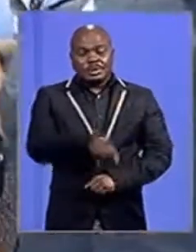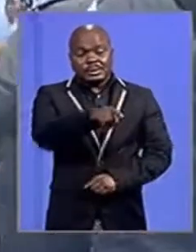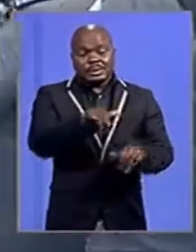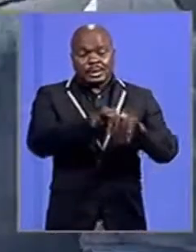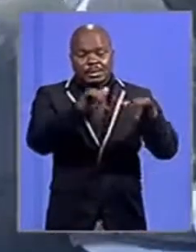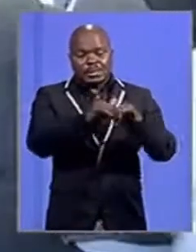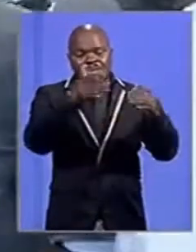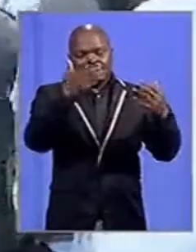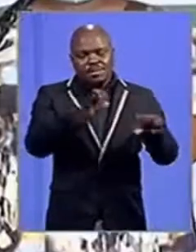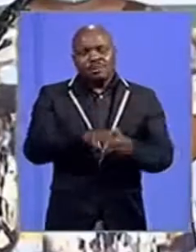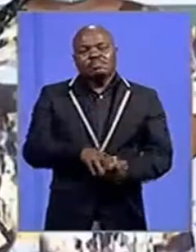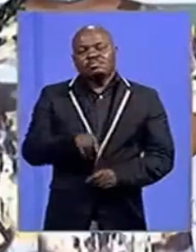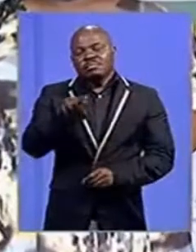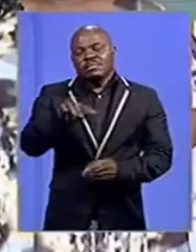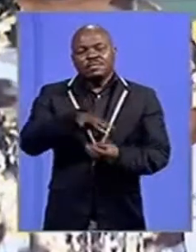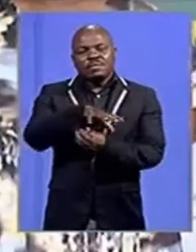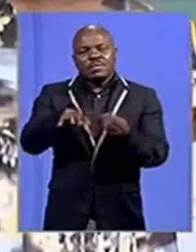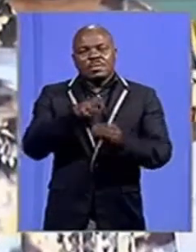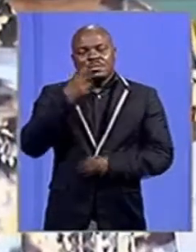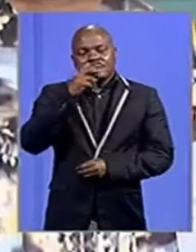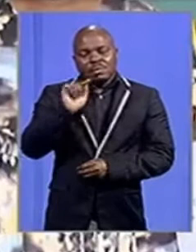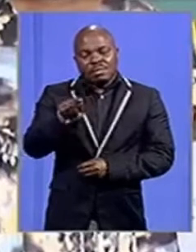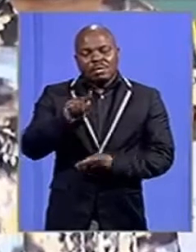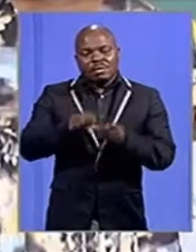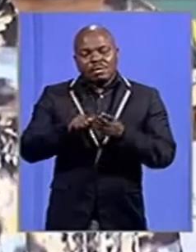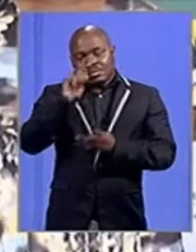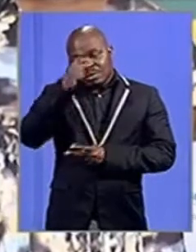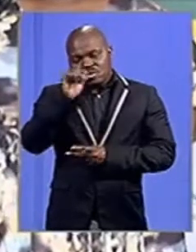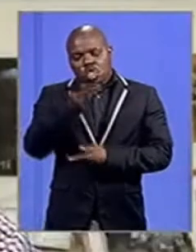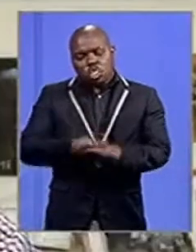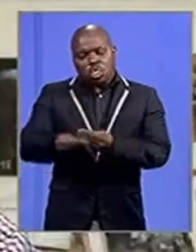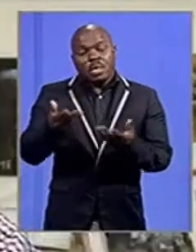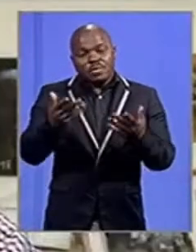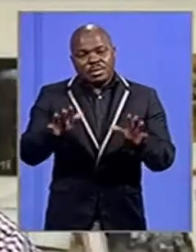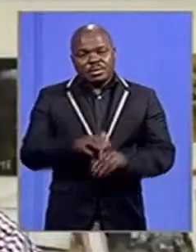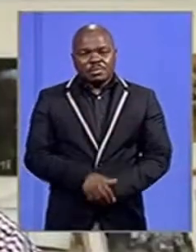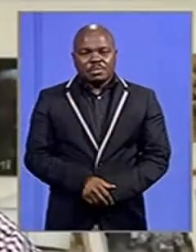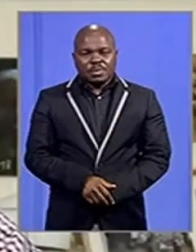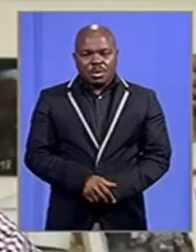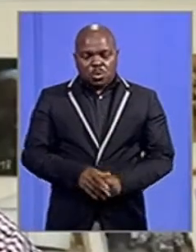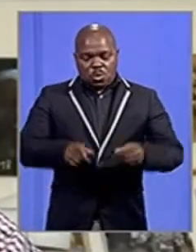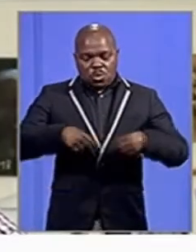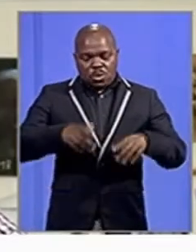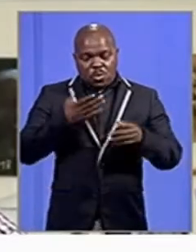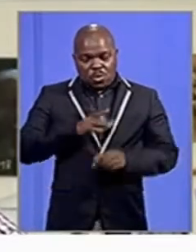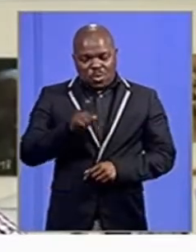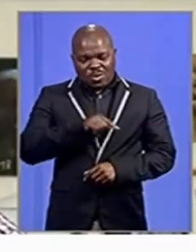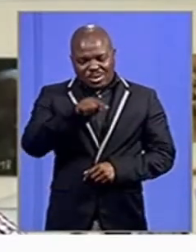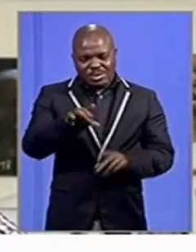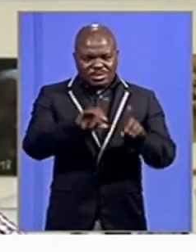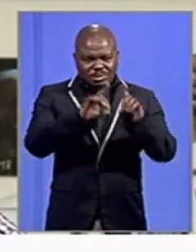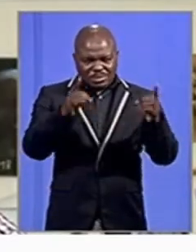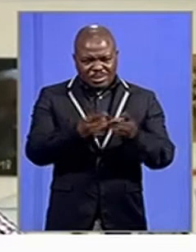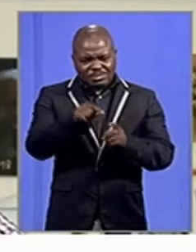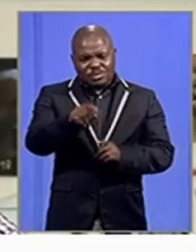duetse pipamolomo go letlole la balelapa la ga tona ga mmogo le morwa wa gagwe. What we wanted from the department was really the